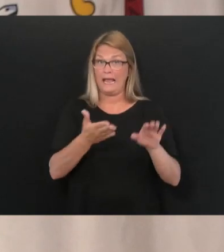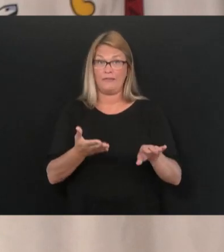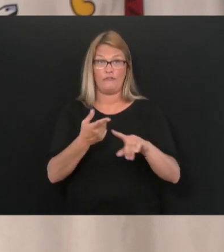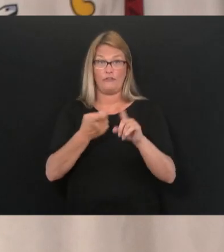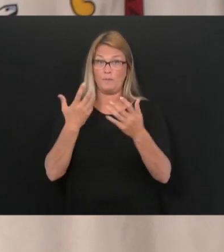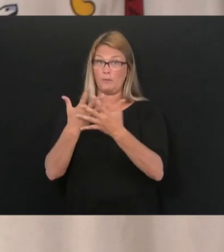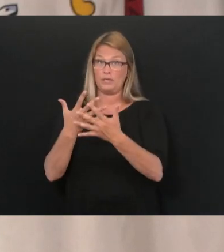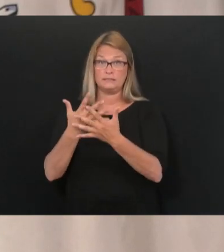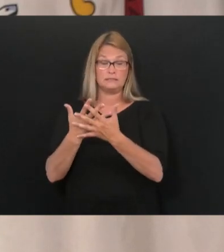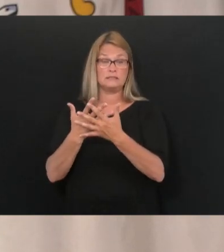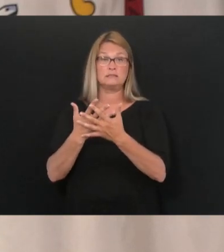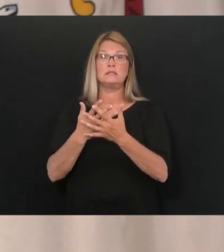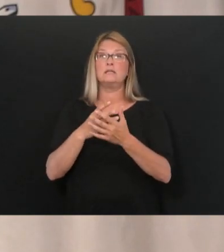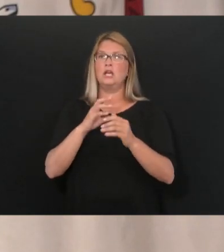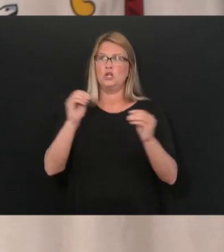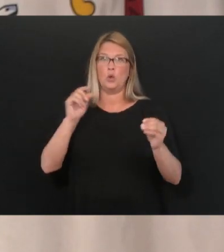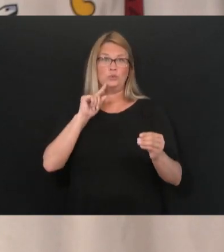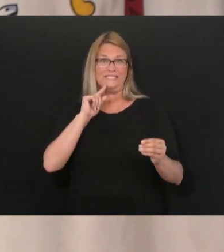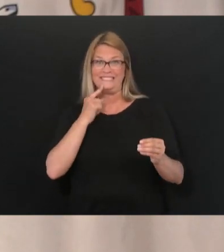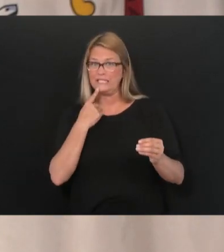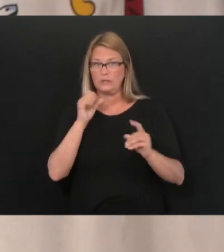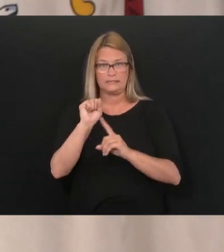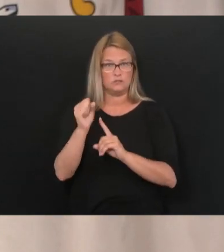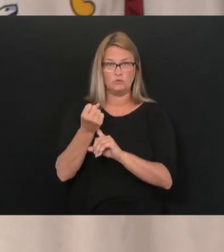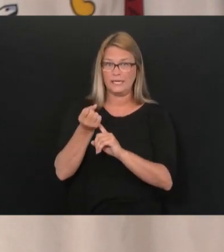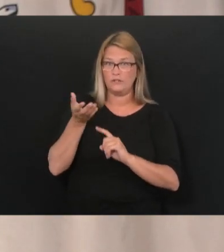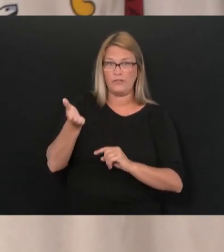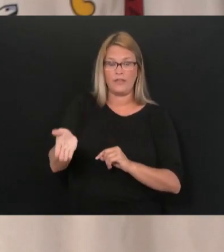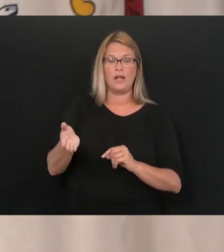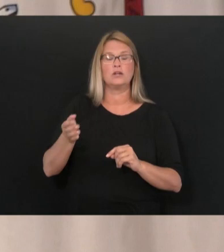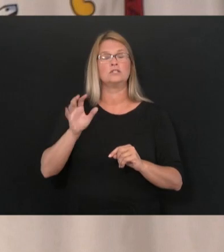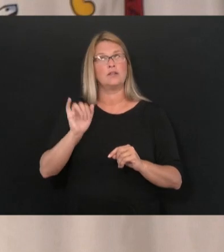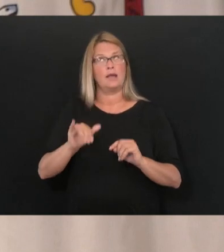condition and everything. Wouldn't that be a great story to tell?